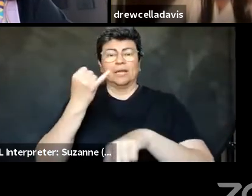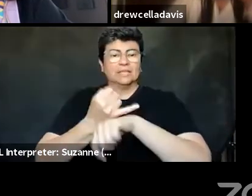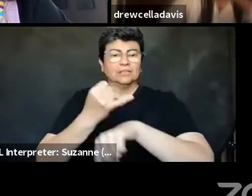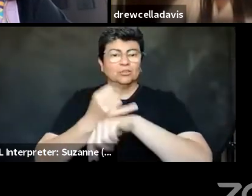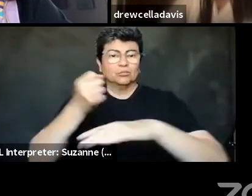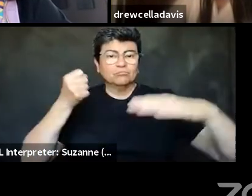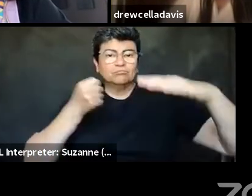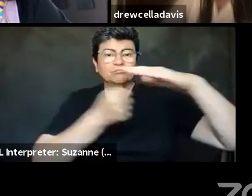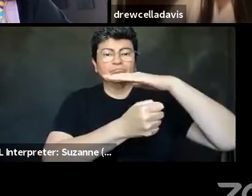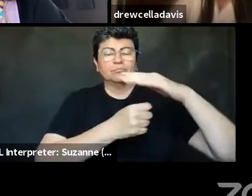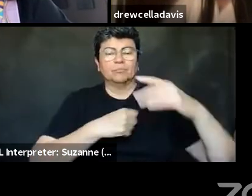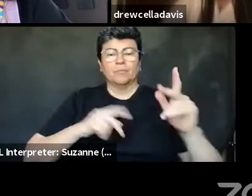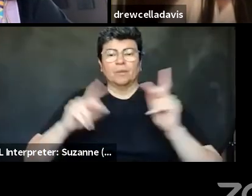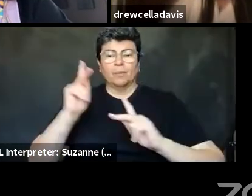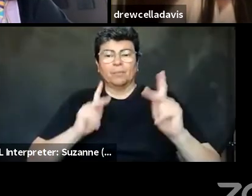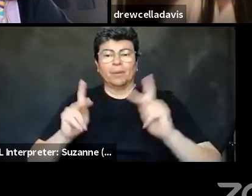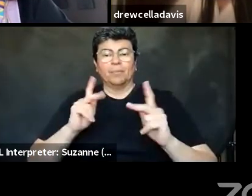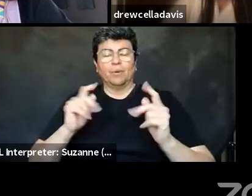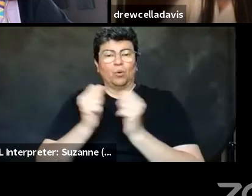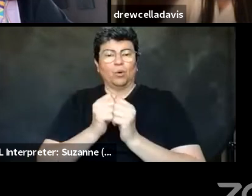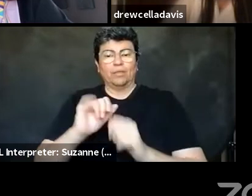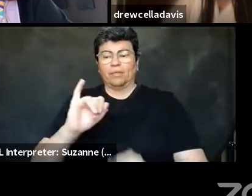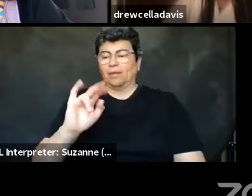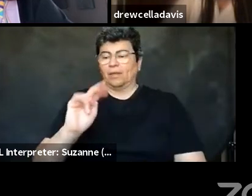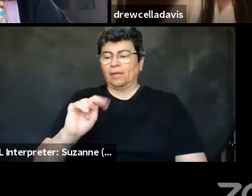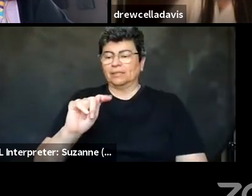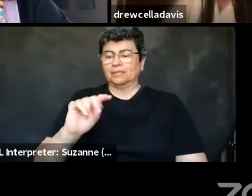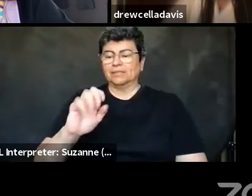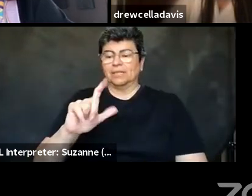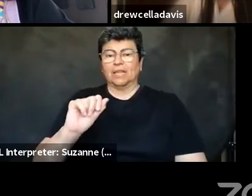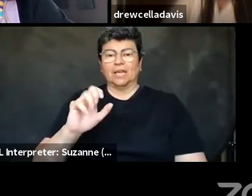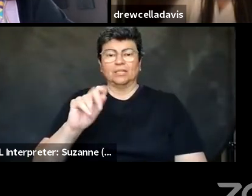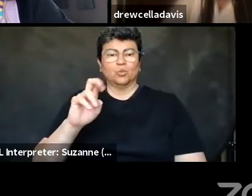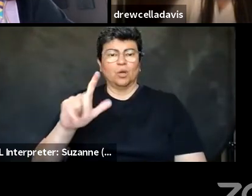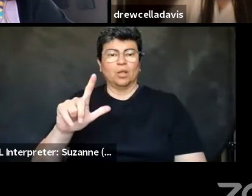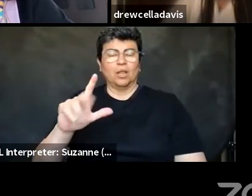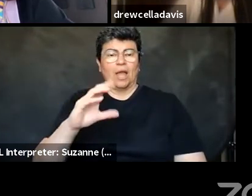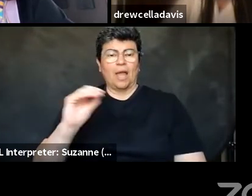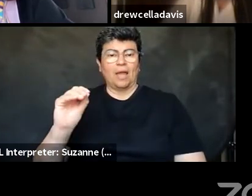institutionalization and persons with intellectual and developmental disabilities.